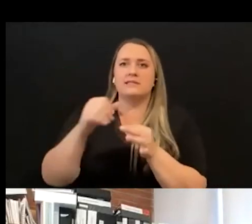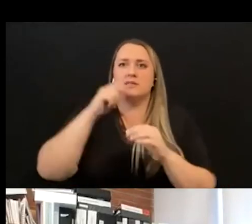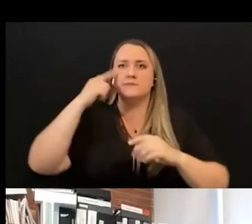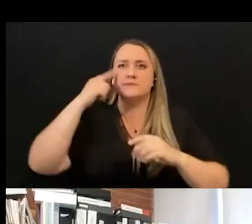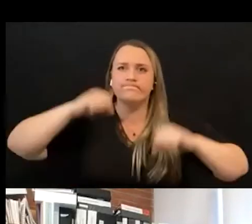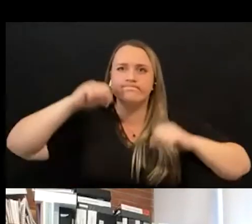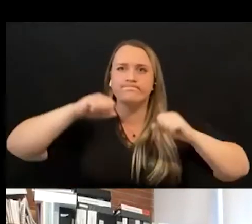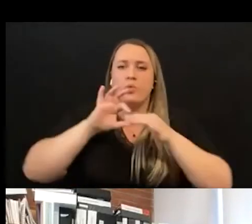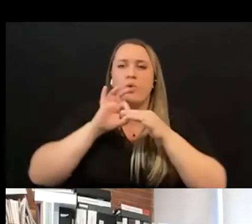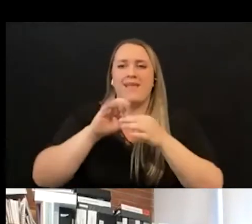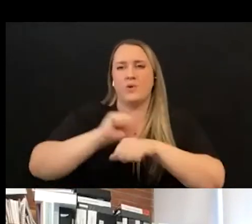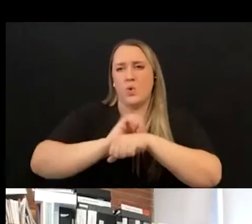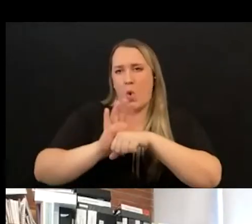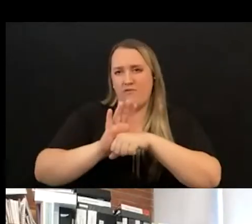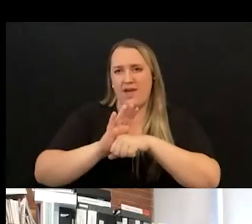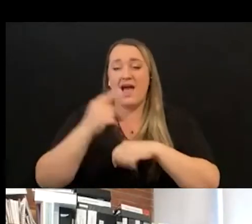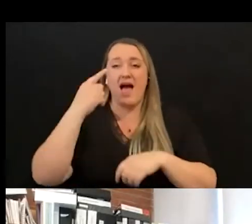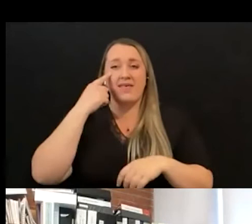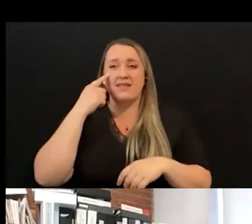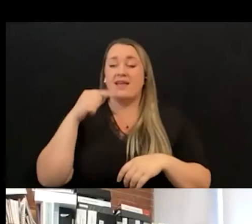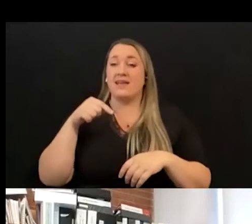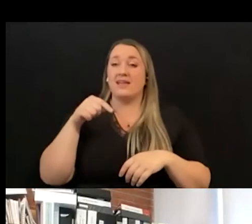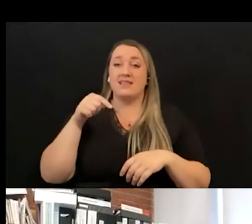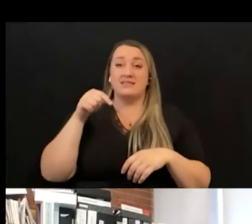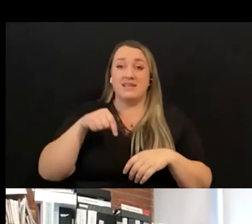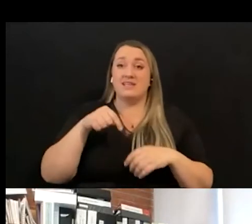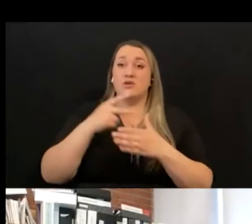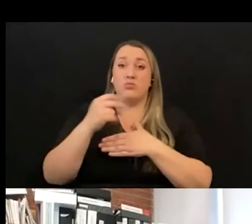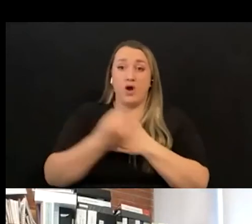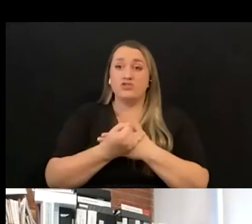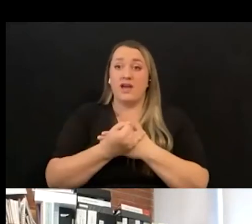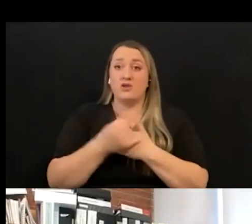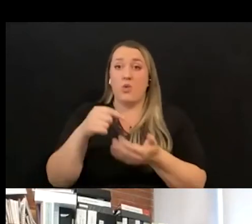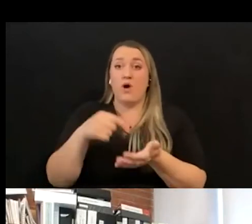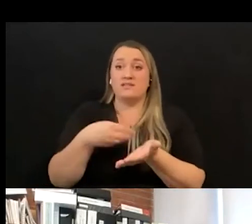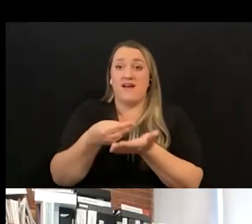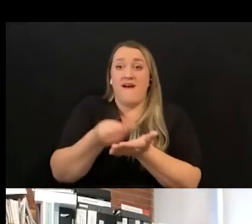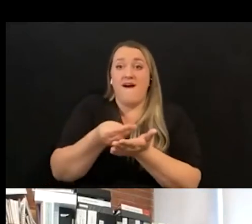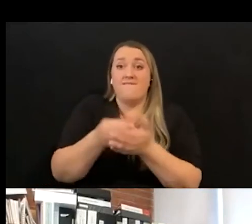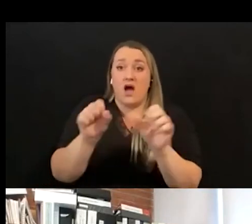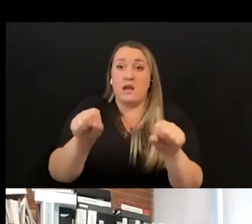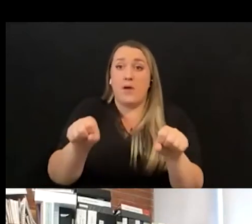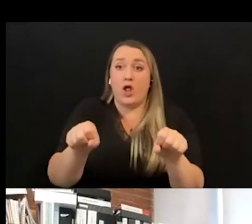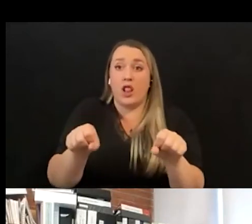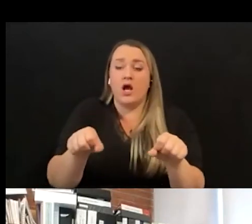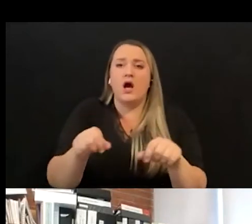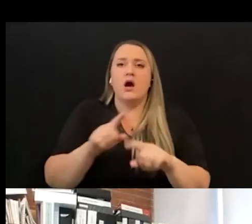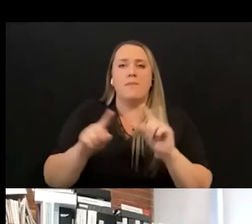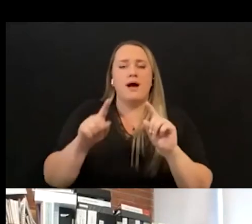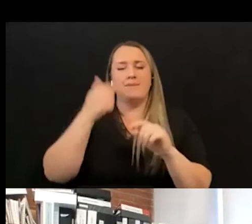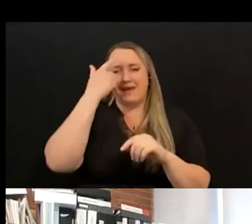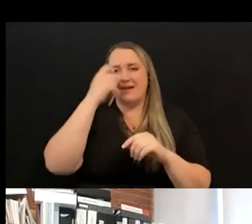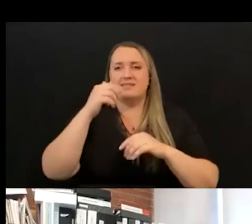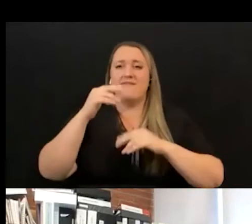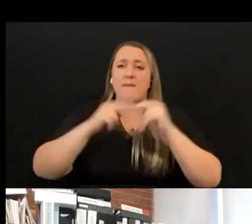And I think that this was a really inherently fundable project, but unfortunately, because of building closures